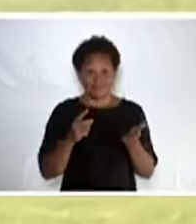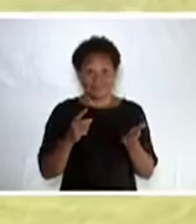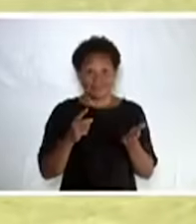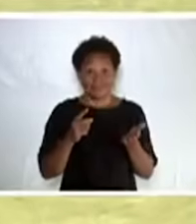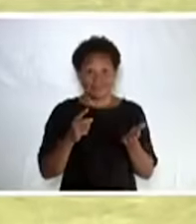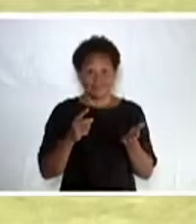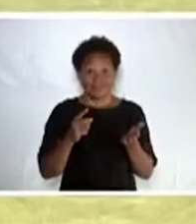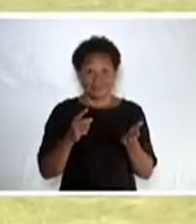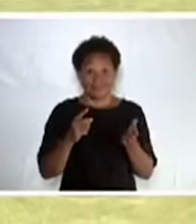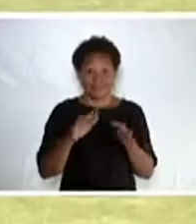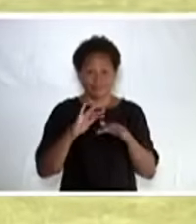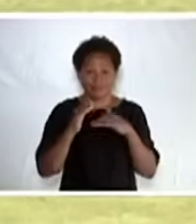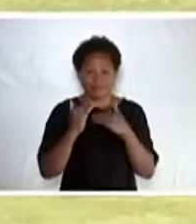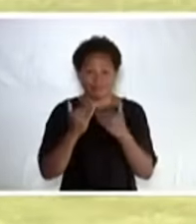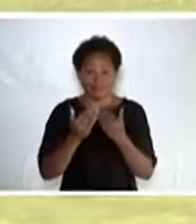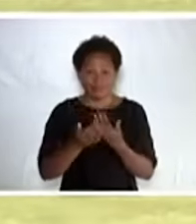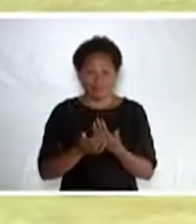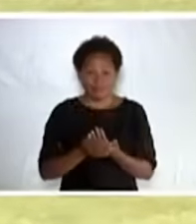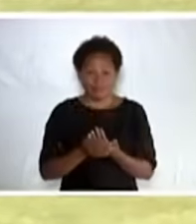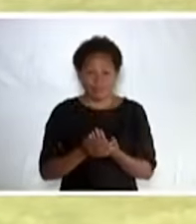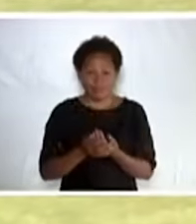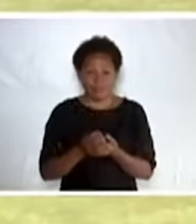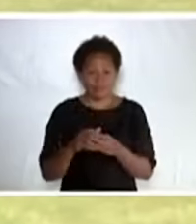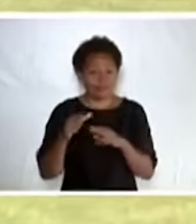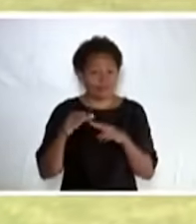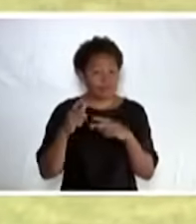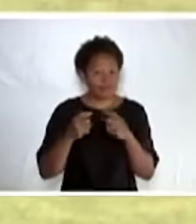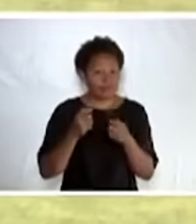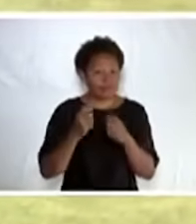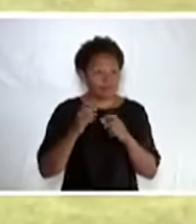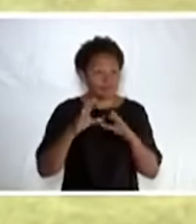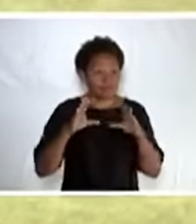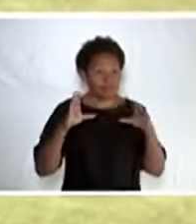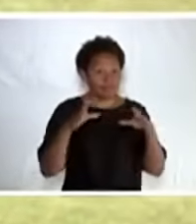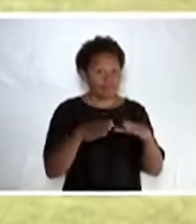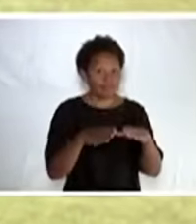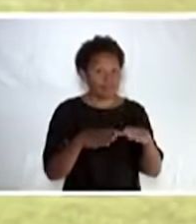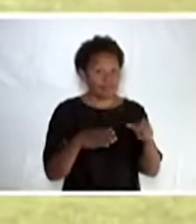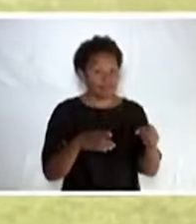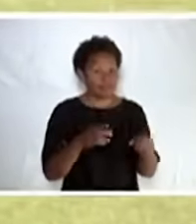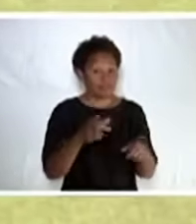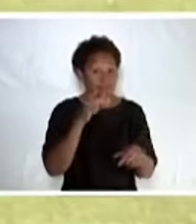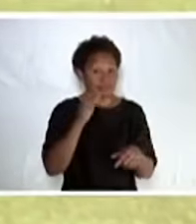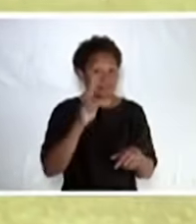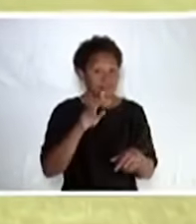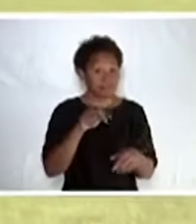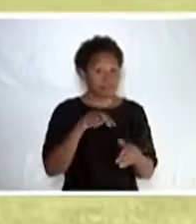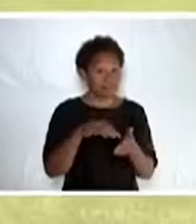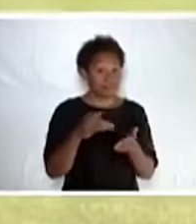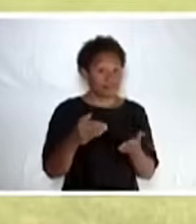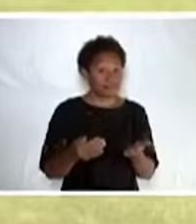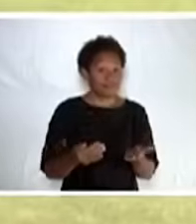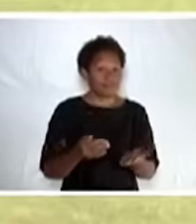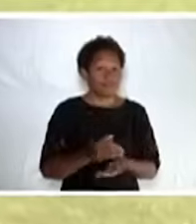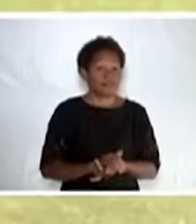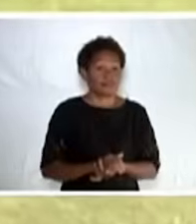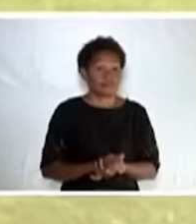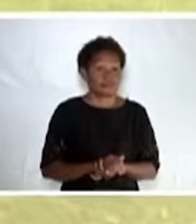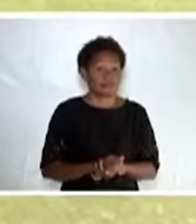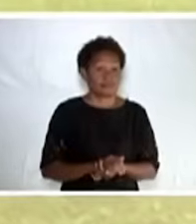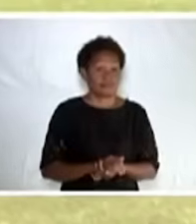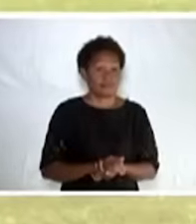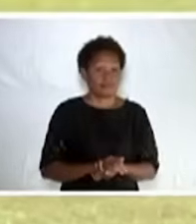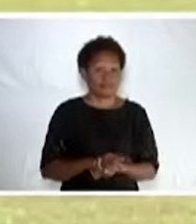the Fiji Naval Division and the Land Force Command band to march past for